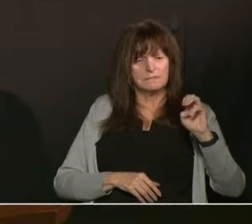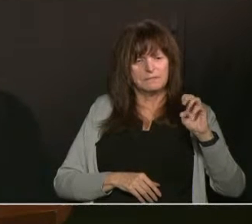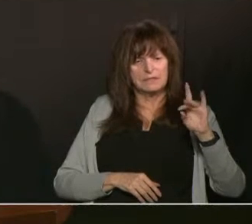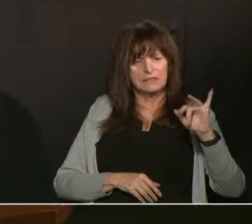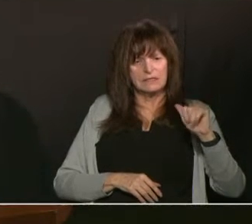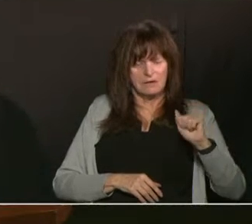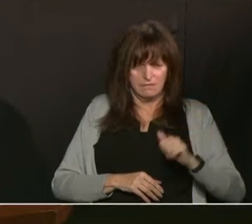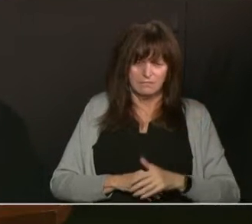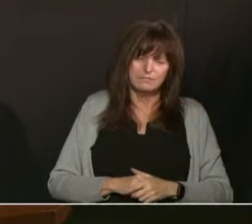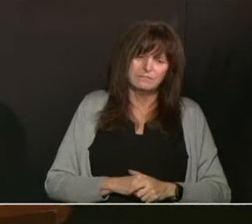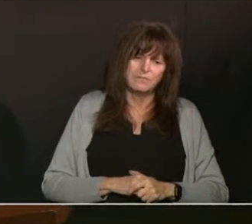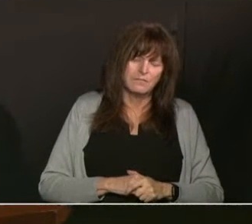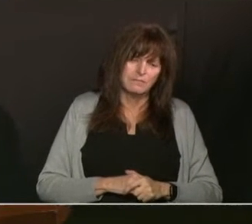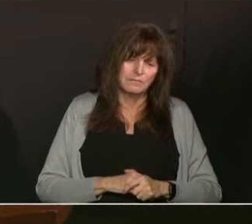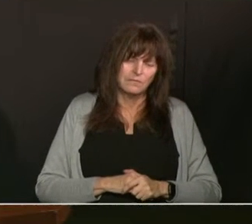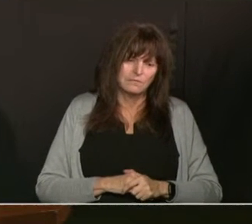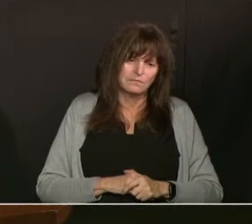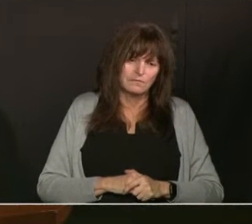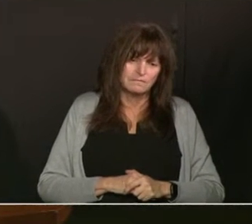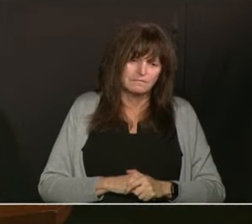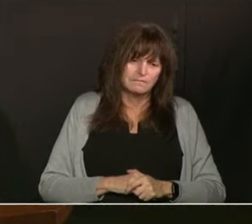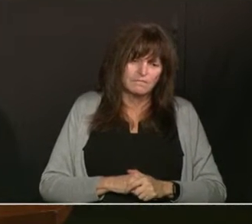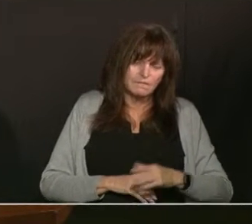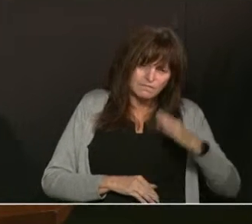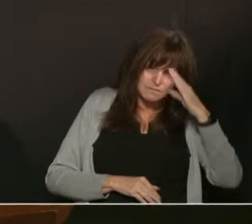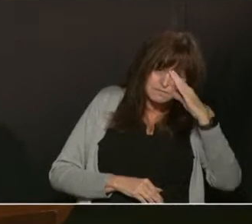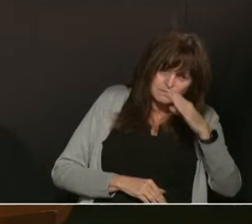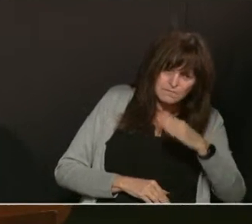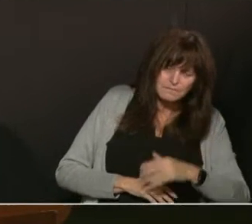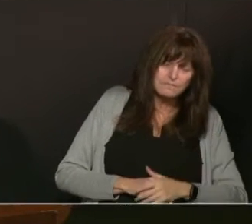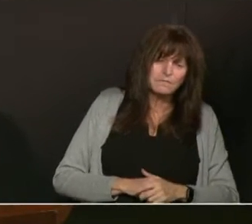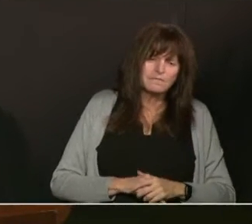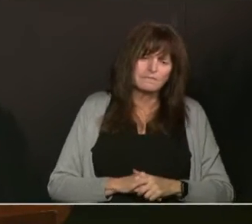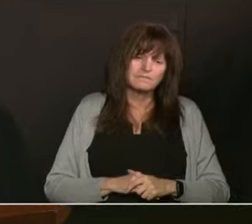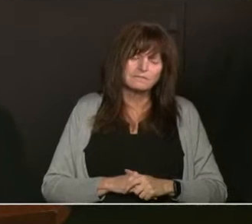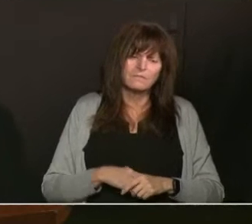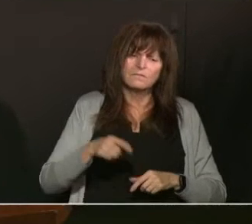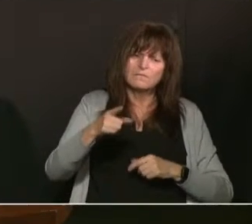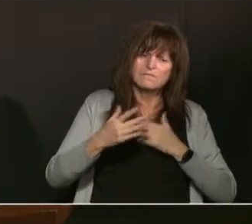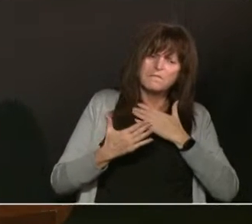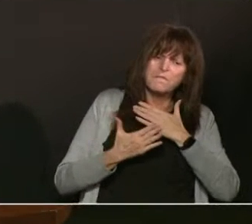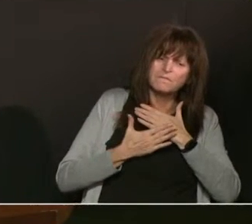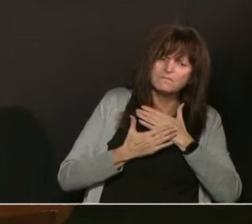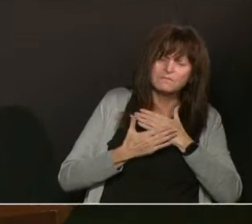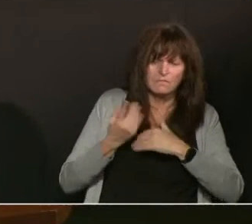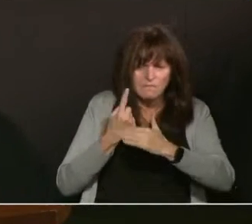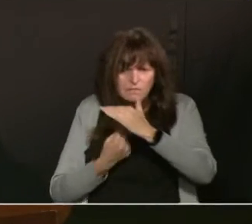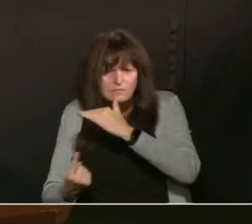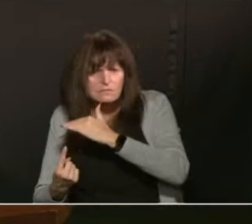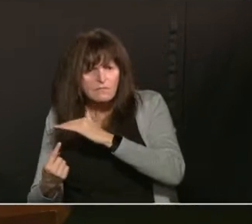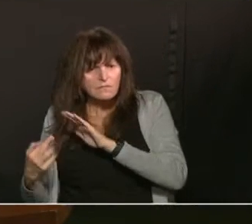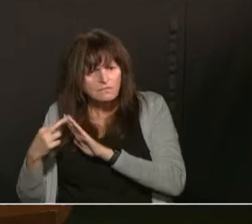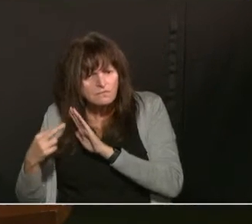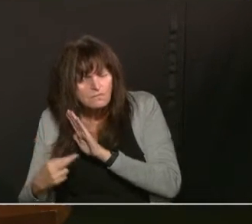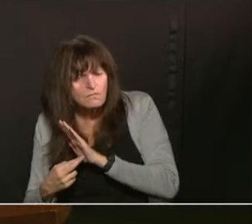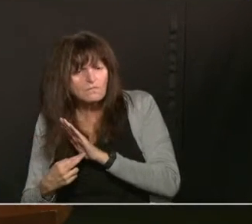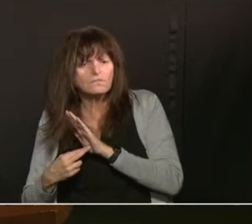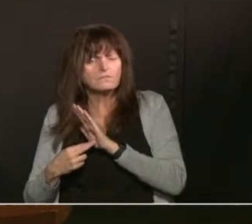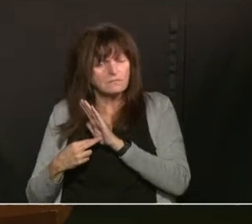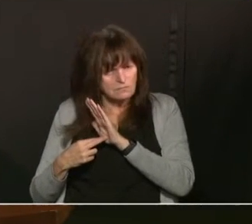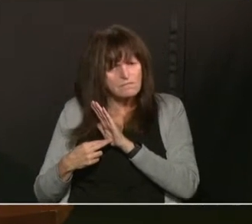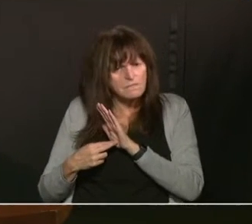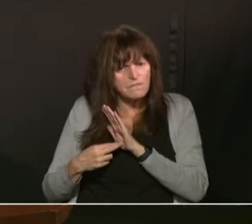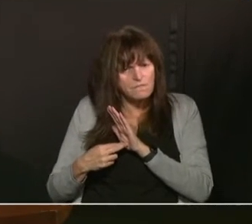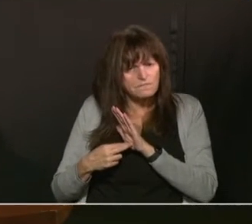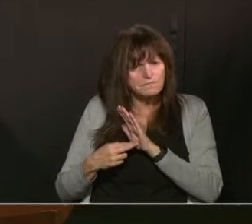Hi, Dr. Moore. You were reiterating various isolation rules and isolation instructions for close contacts, although the other week you did